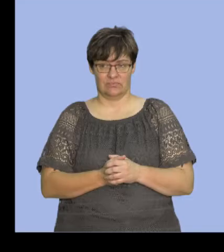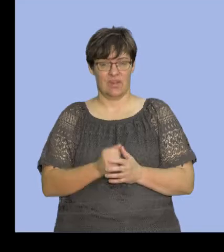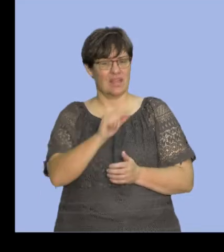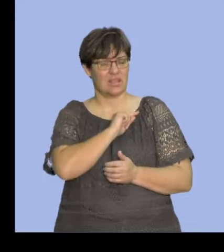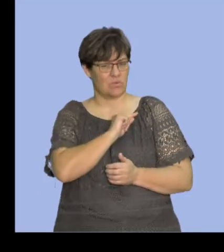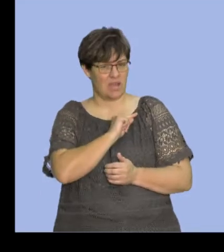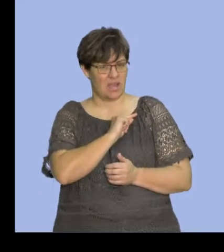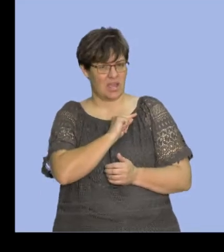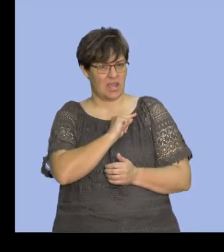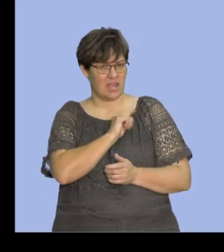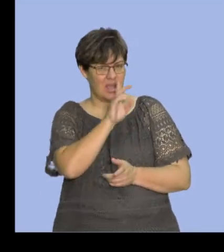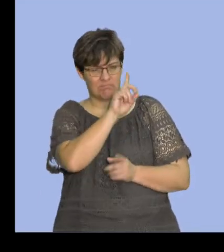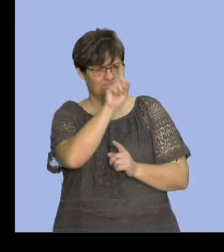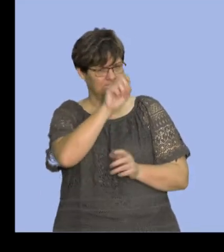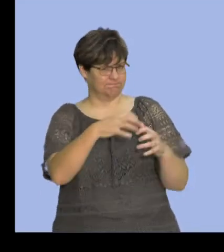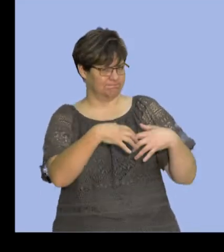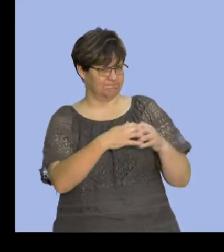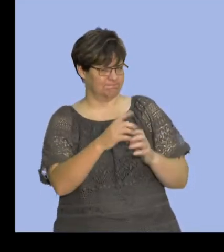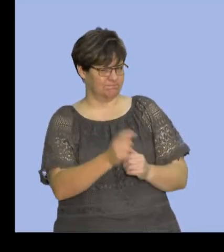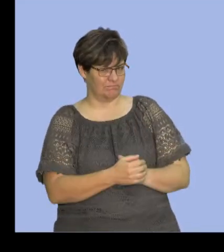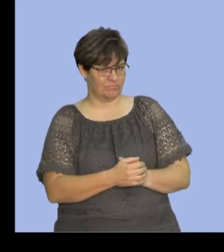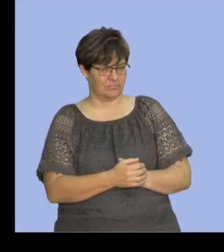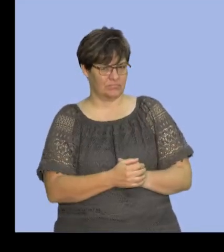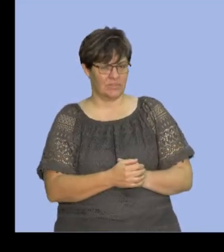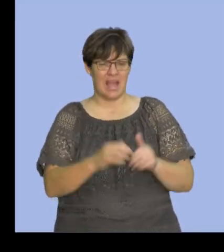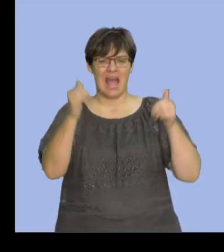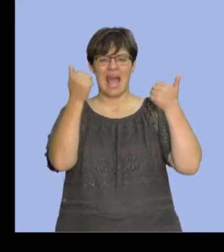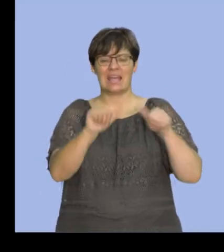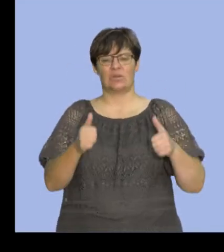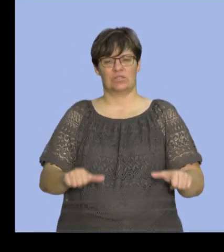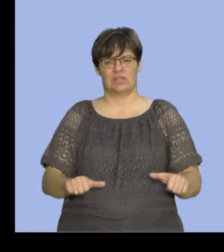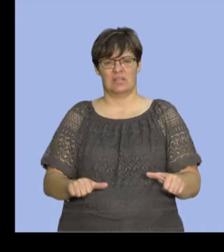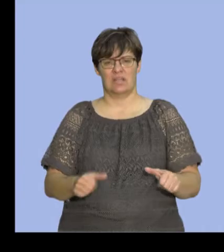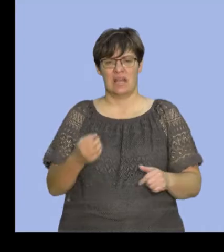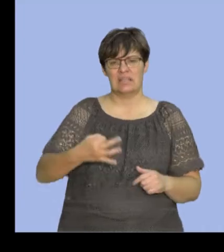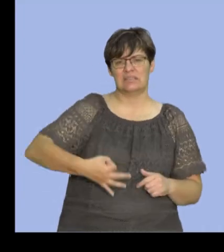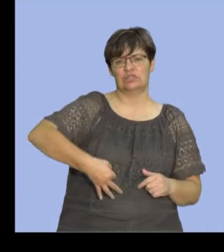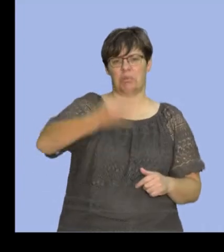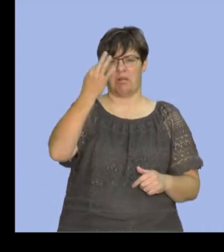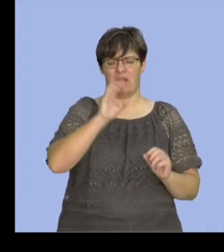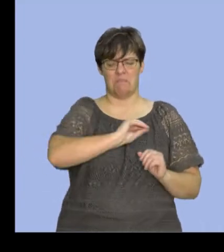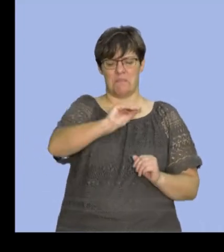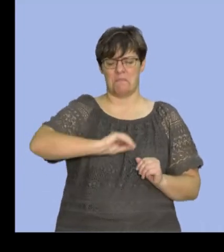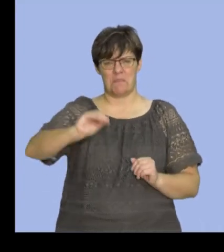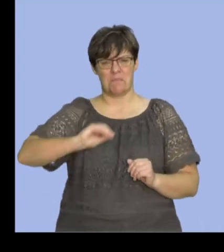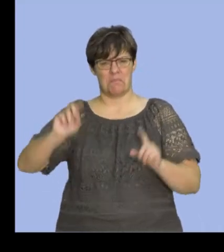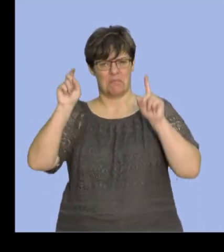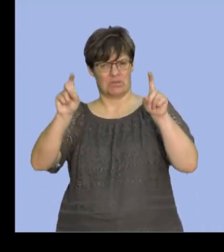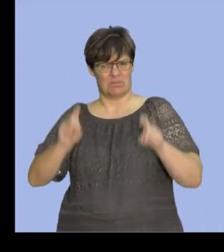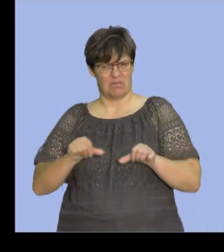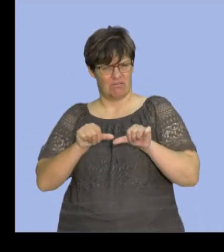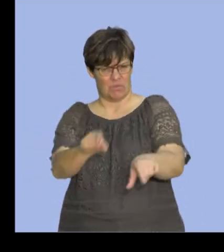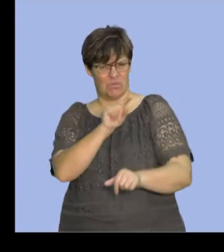the question arises, why do the accountants adopt the triple entry principle?